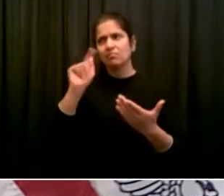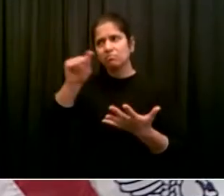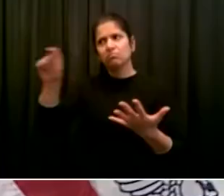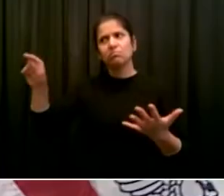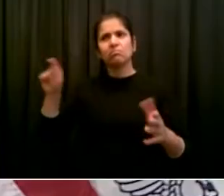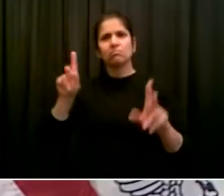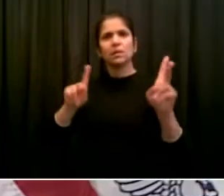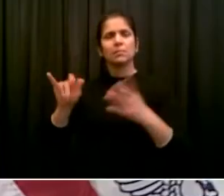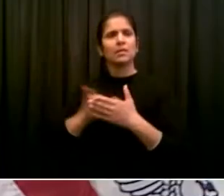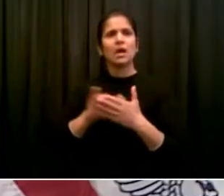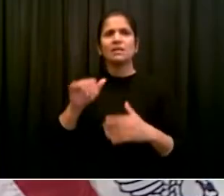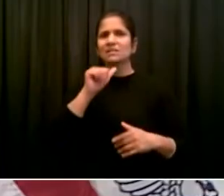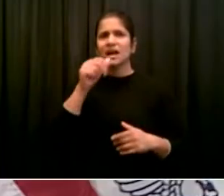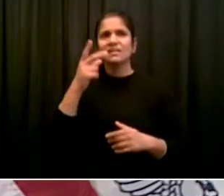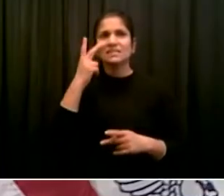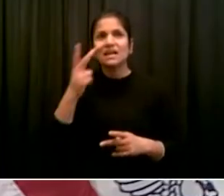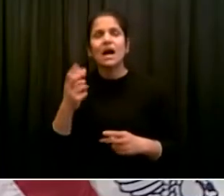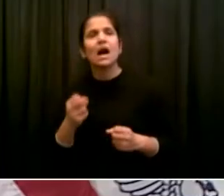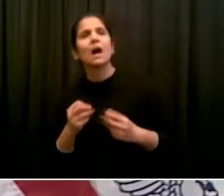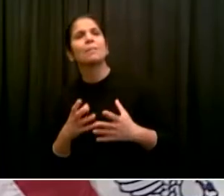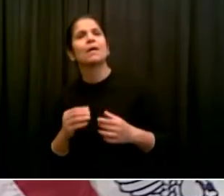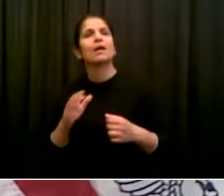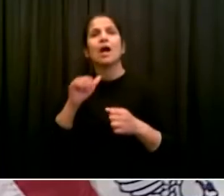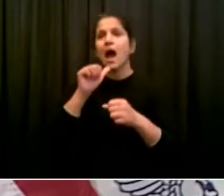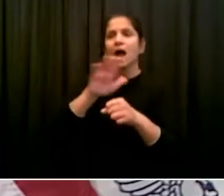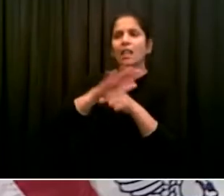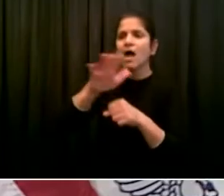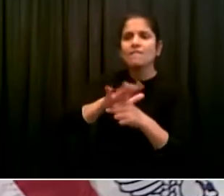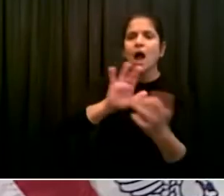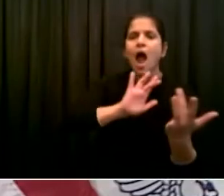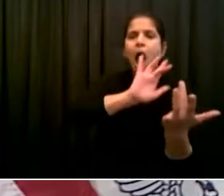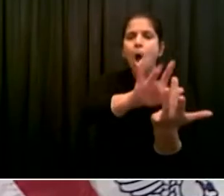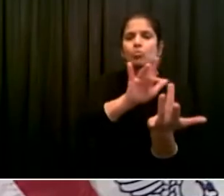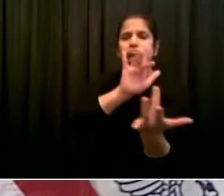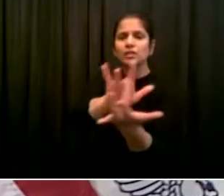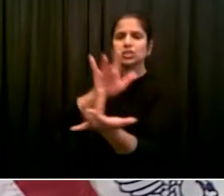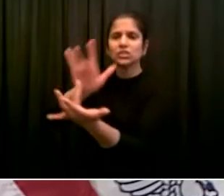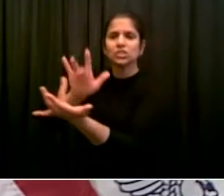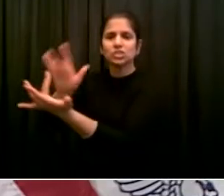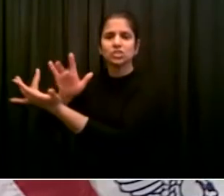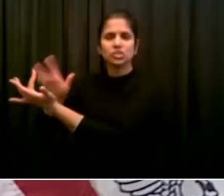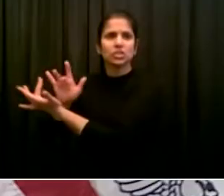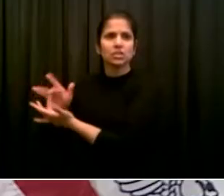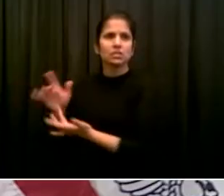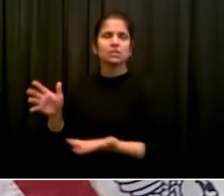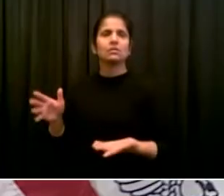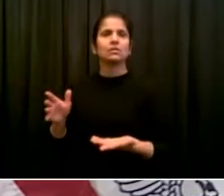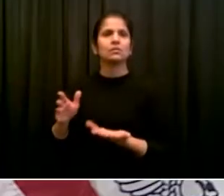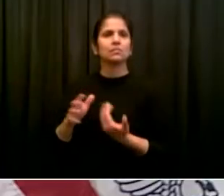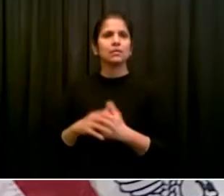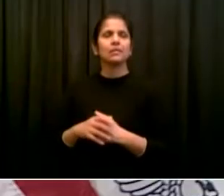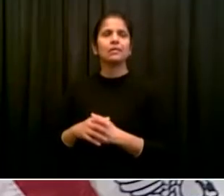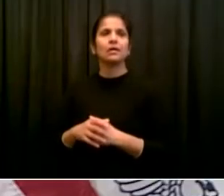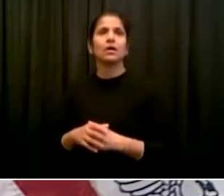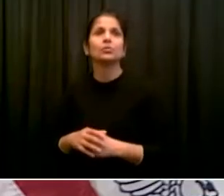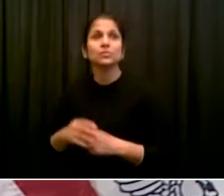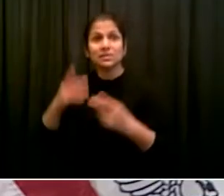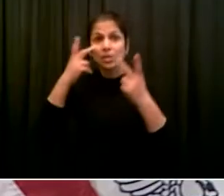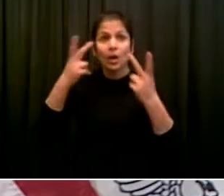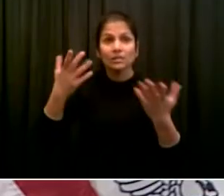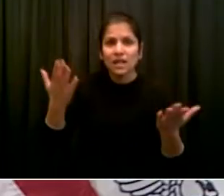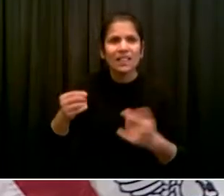to do more outreach. I'm not even going to contest. I'm not going to tell someone that they saw, they saw something they didn't see, right?